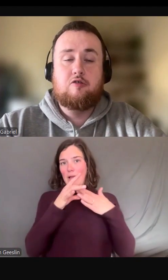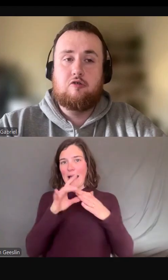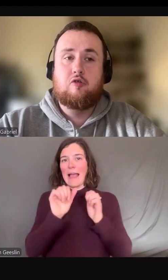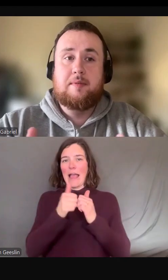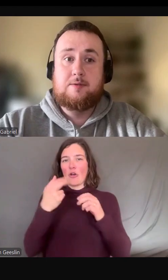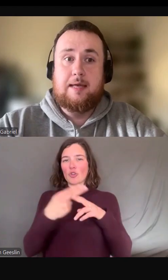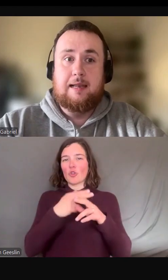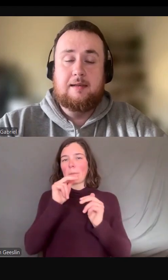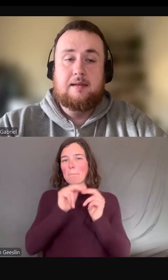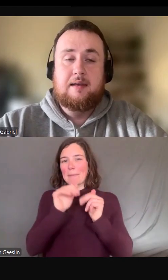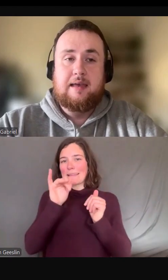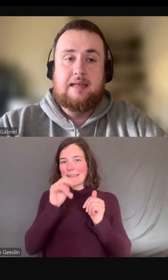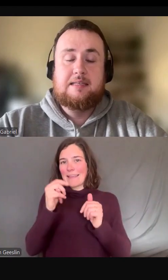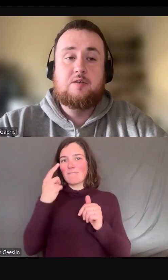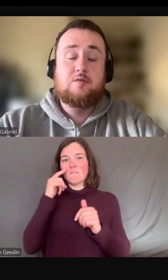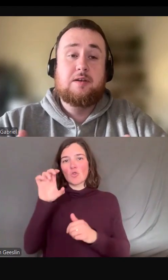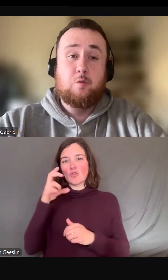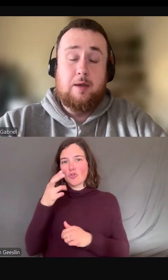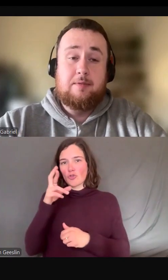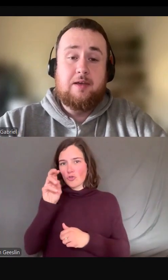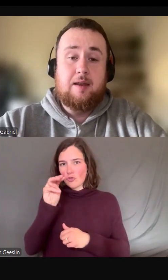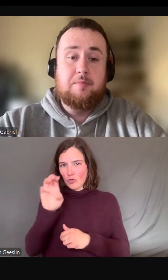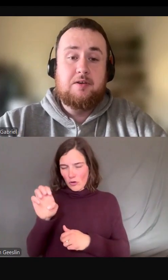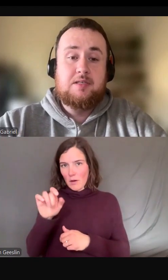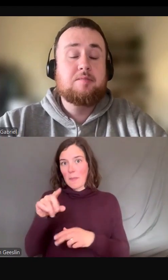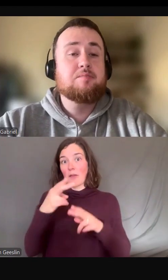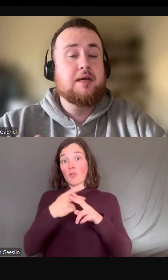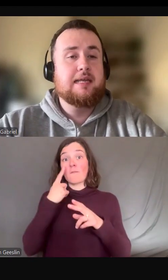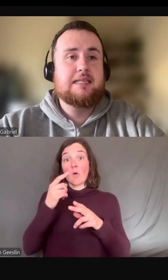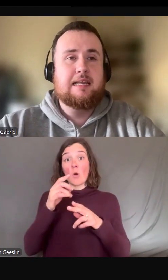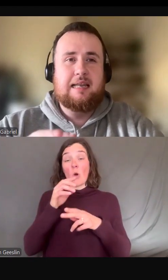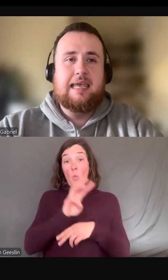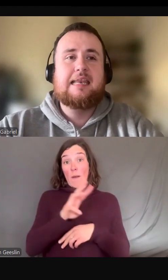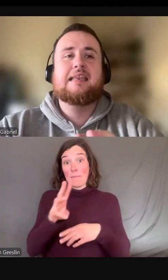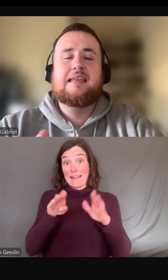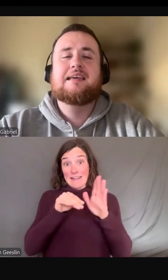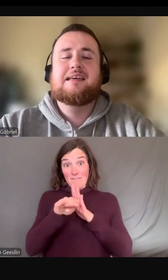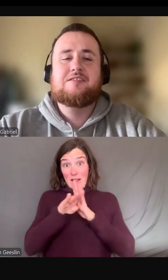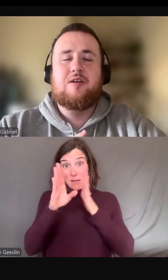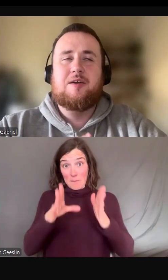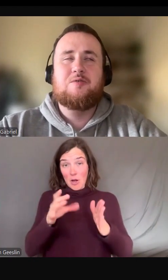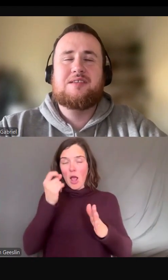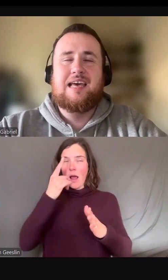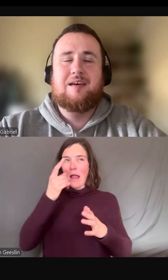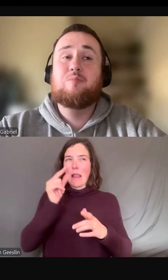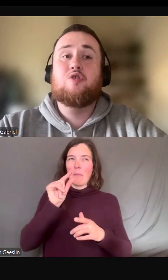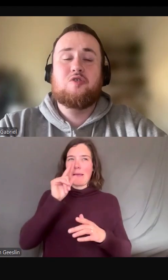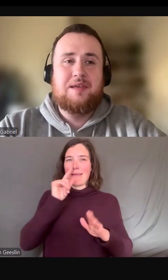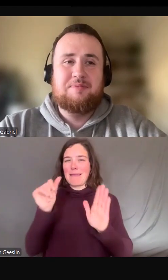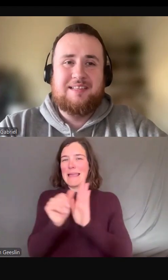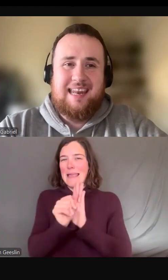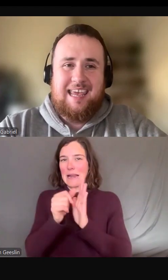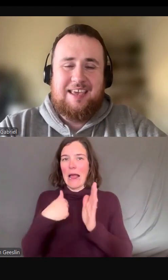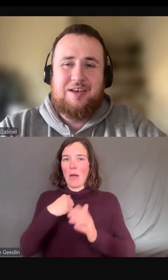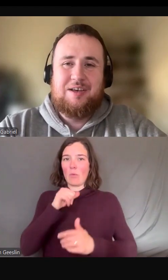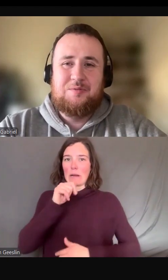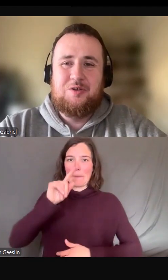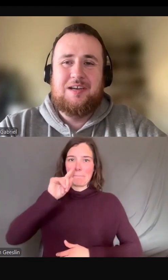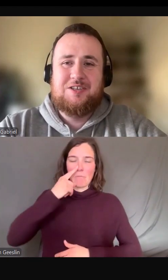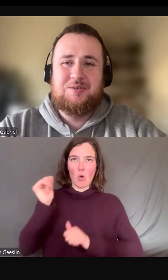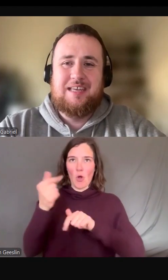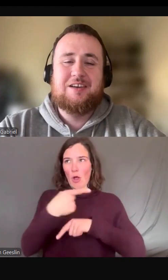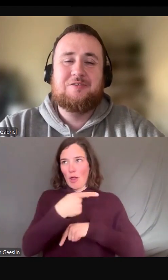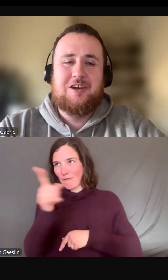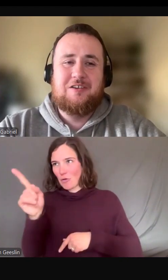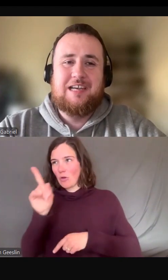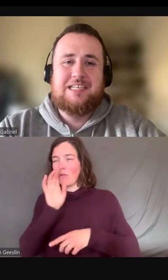in Chrome as well. It's used for the web developers, but it's a little hidden. So I won't bore people today of going